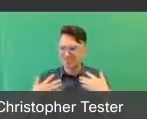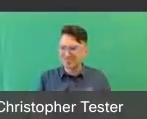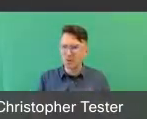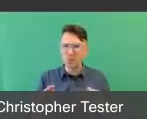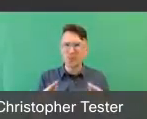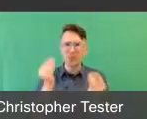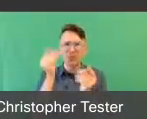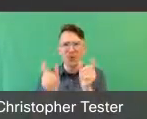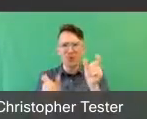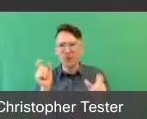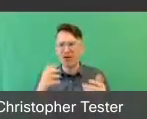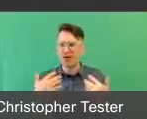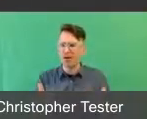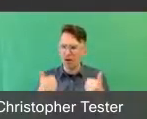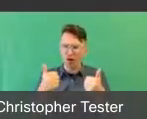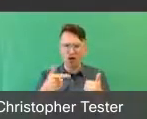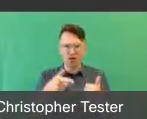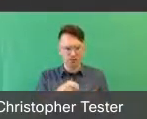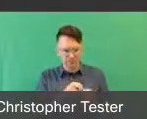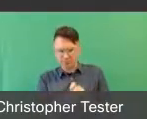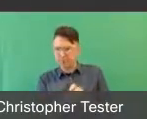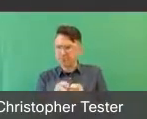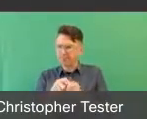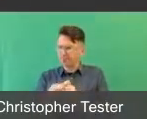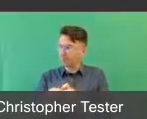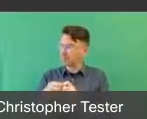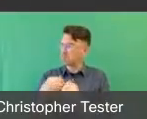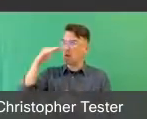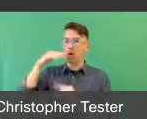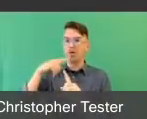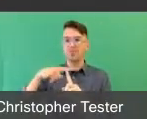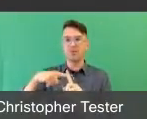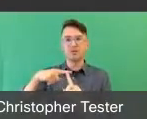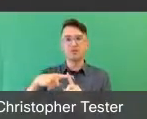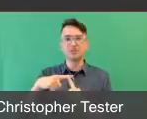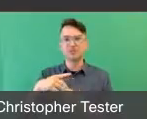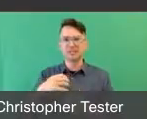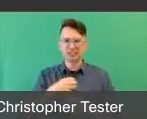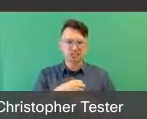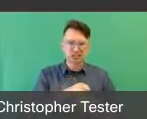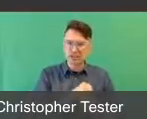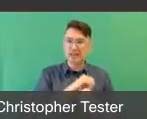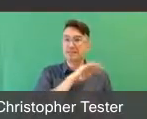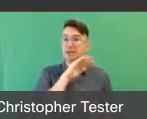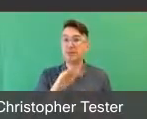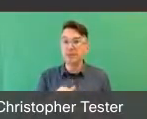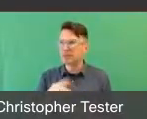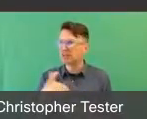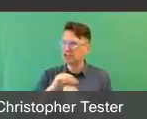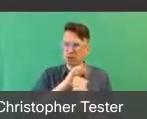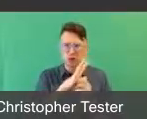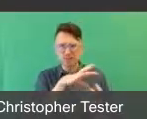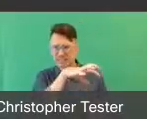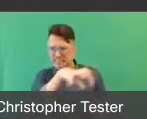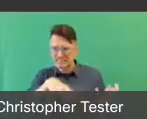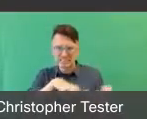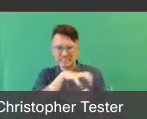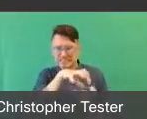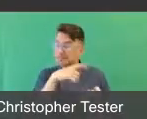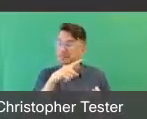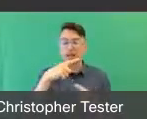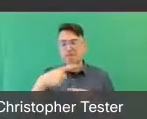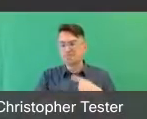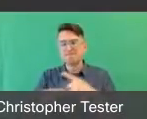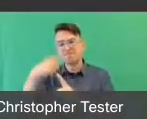positively with the stress caused by the pandemic and the lockdown. They really deserve our